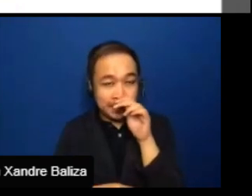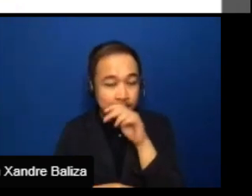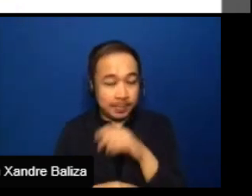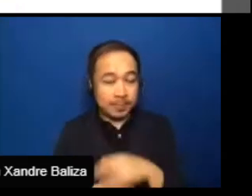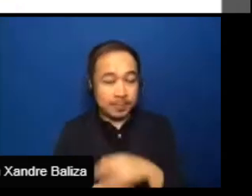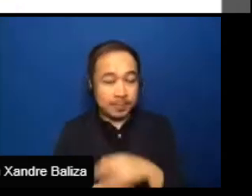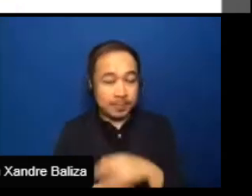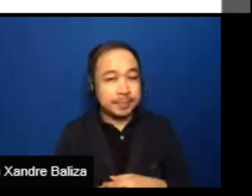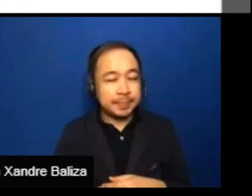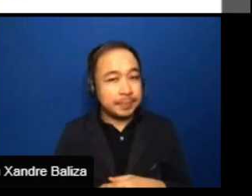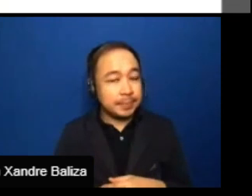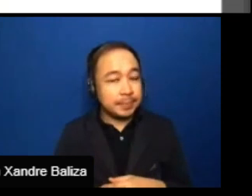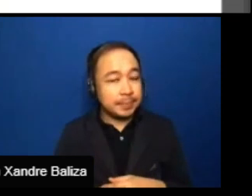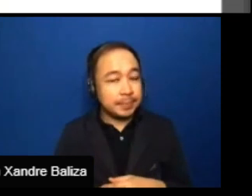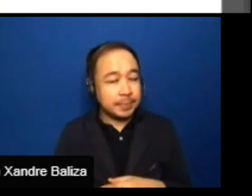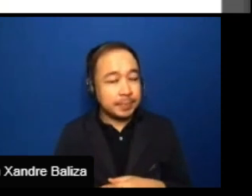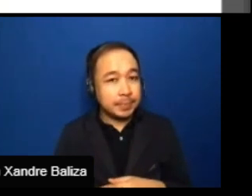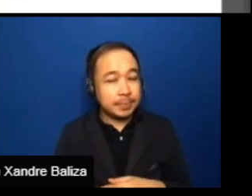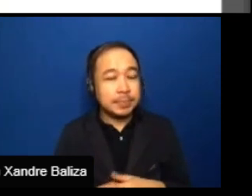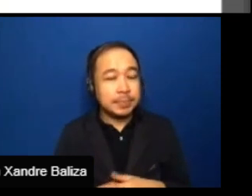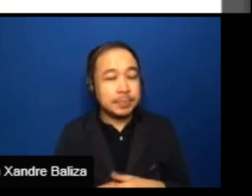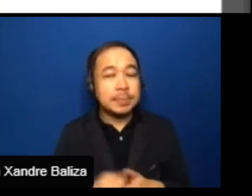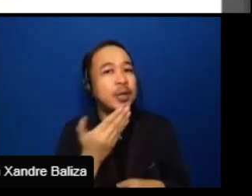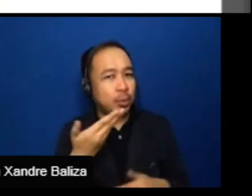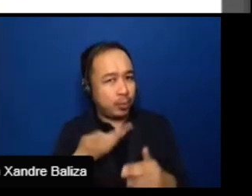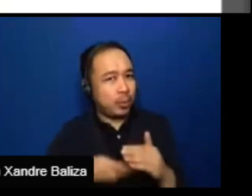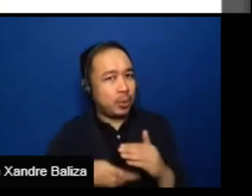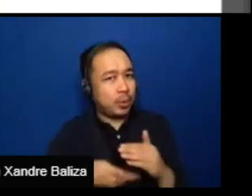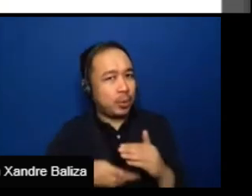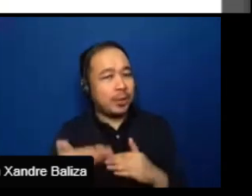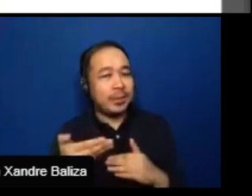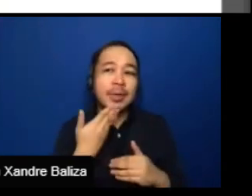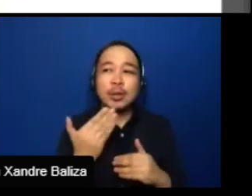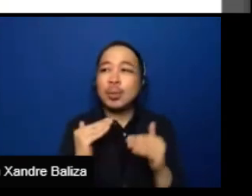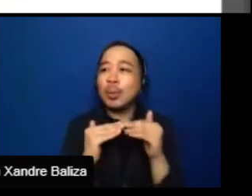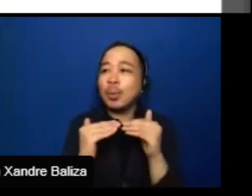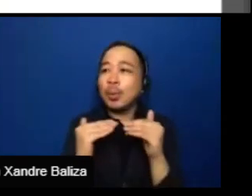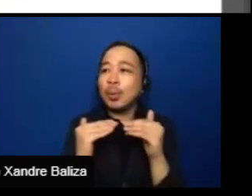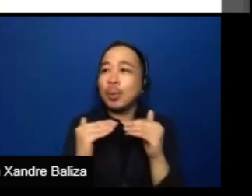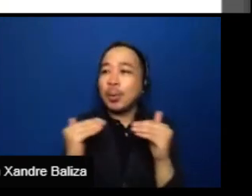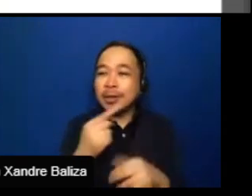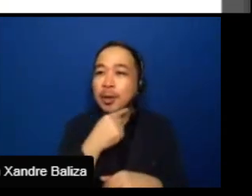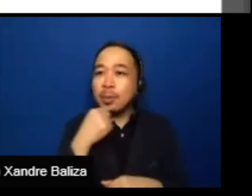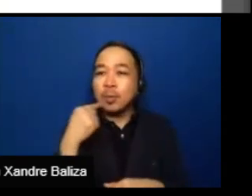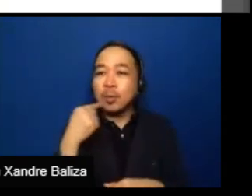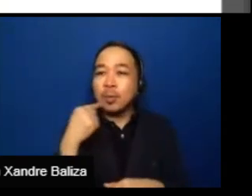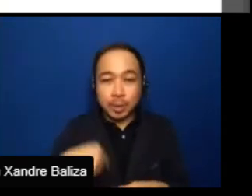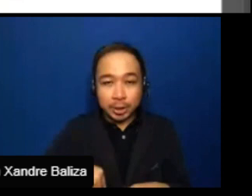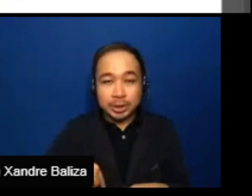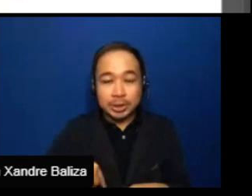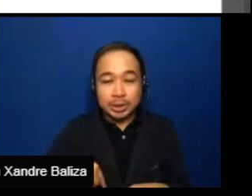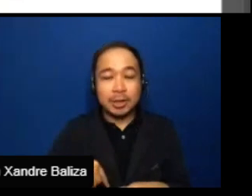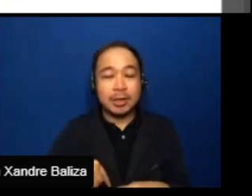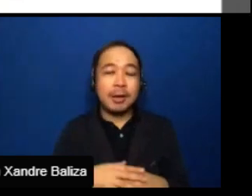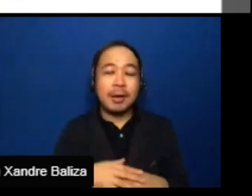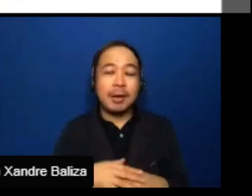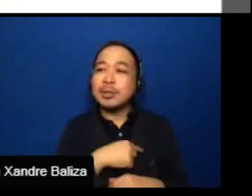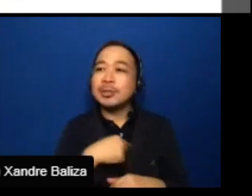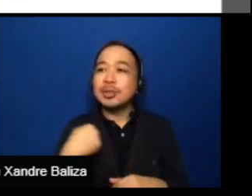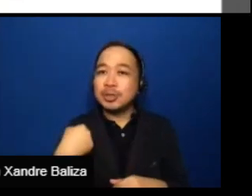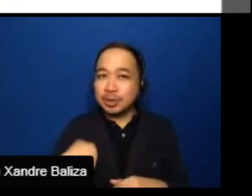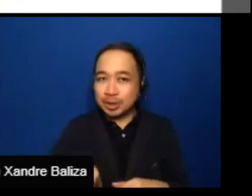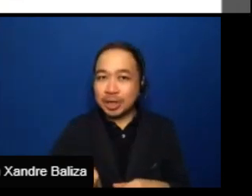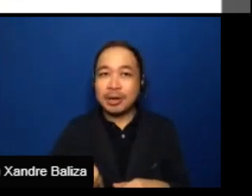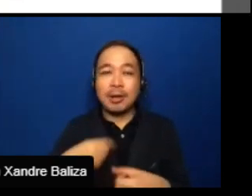Giving me the floor, and thank you my colleagues from Russian Federation and China delegation,